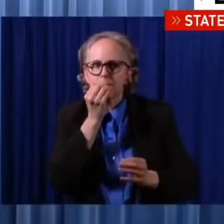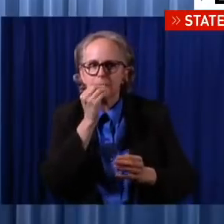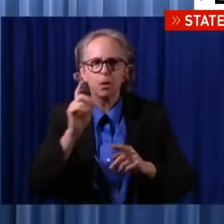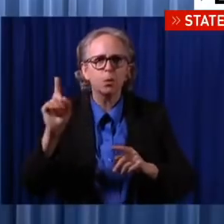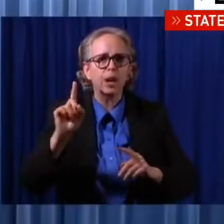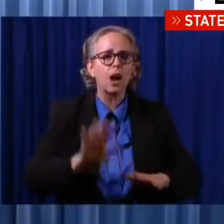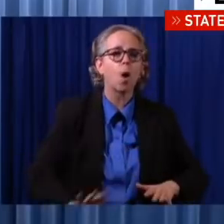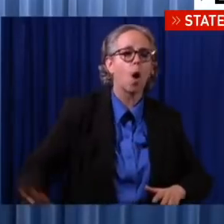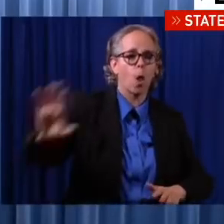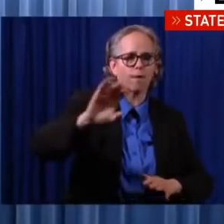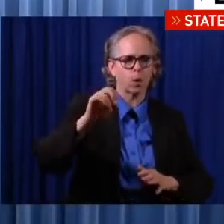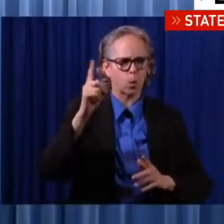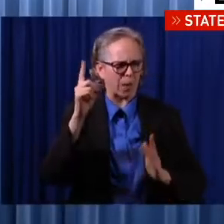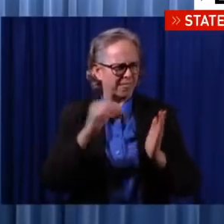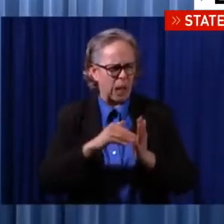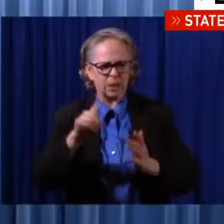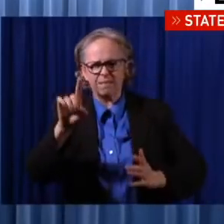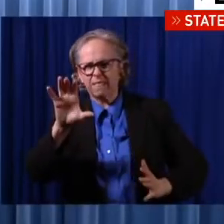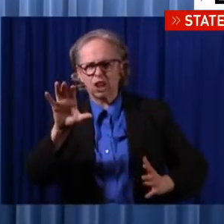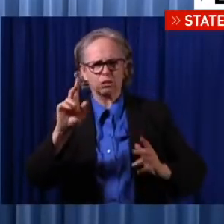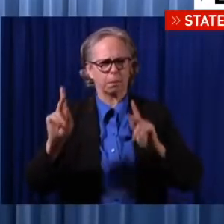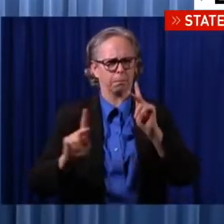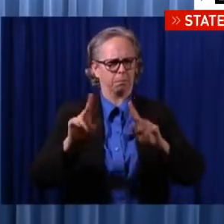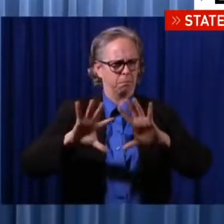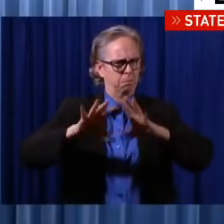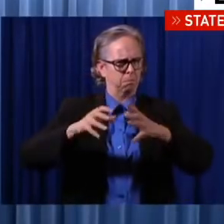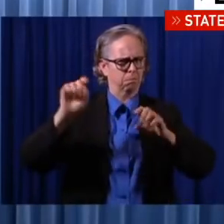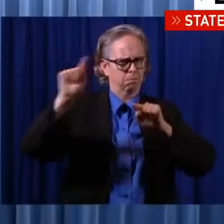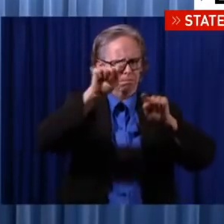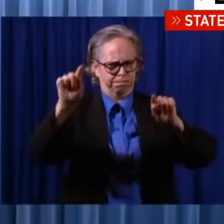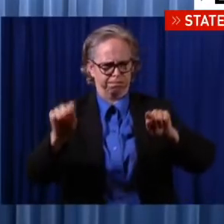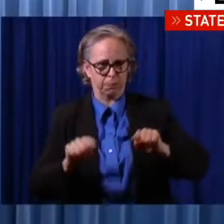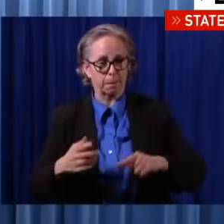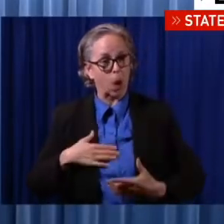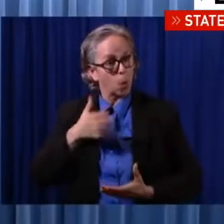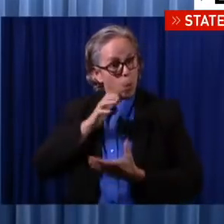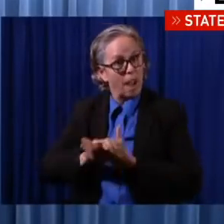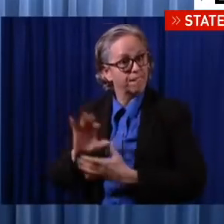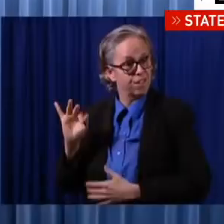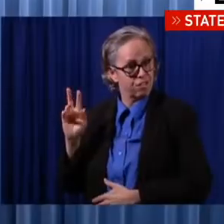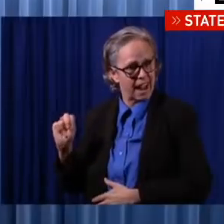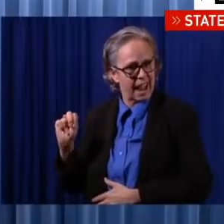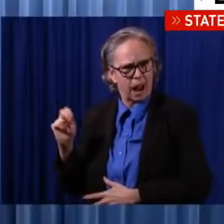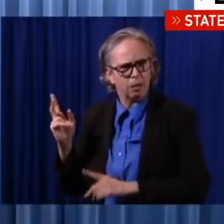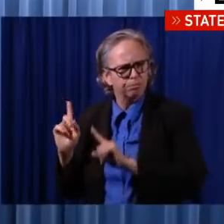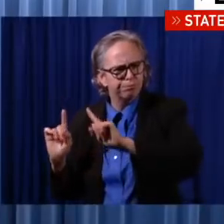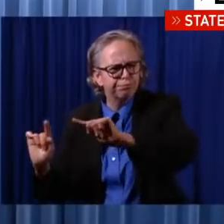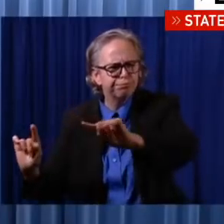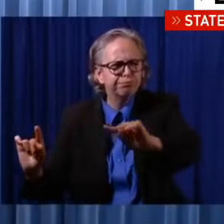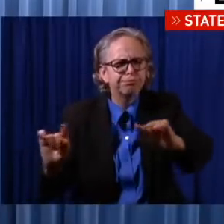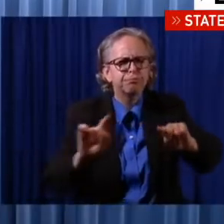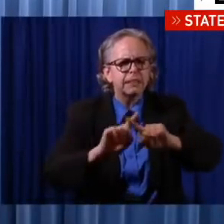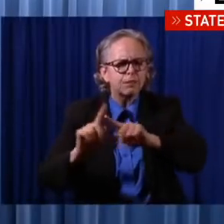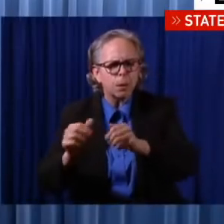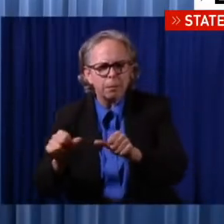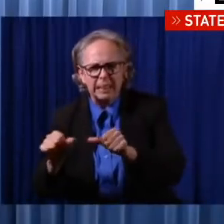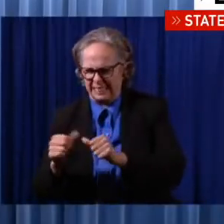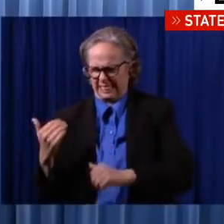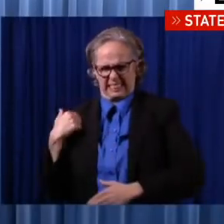My wife Fran visited several summer food sites last summer, including East Columbus Elementary School in Columbus and the